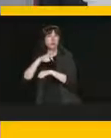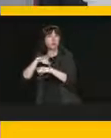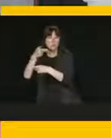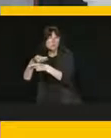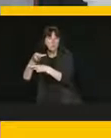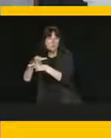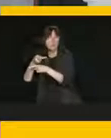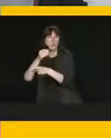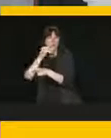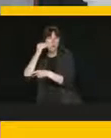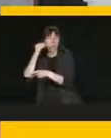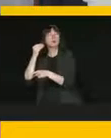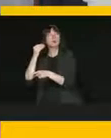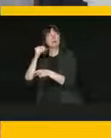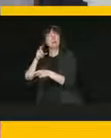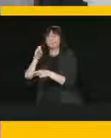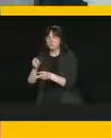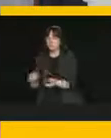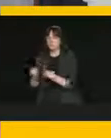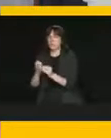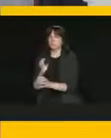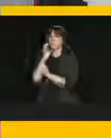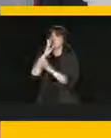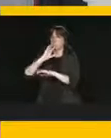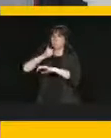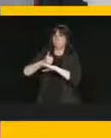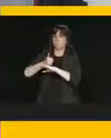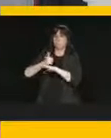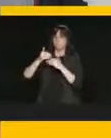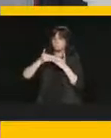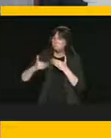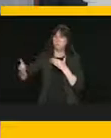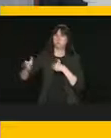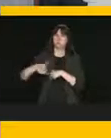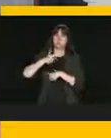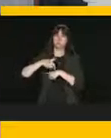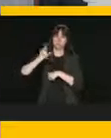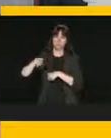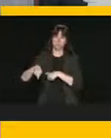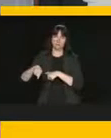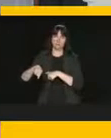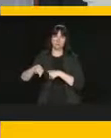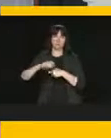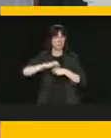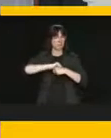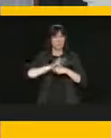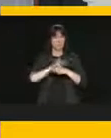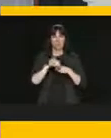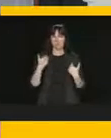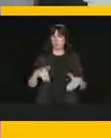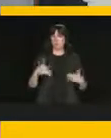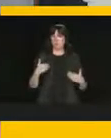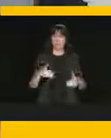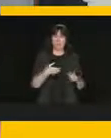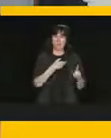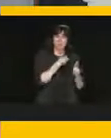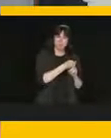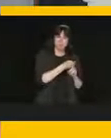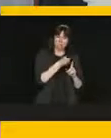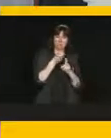facilities, strong measures will have to be in place for longer. This virus is taking a different toll on different